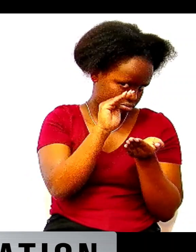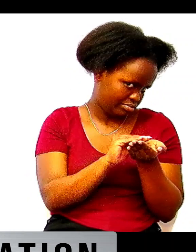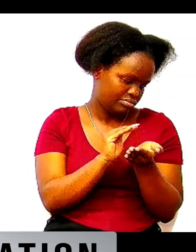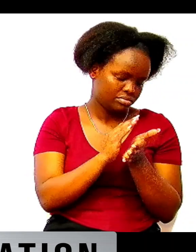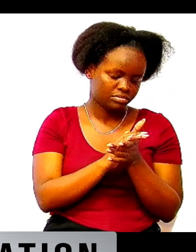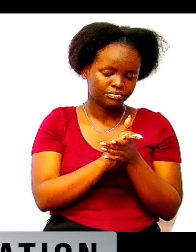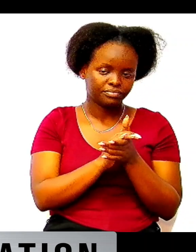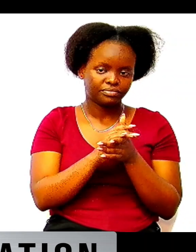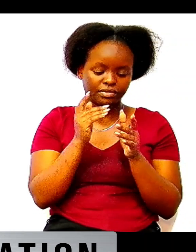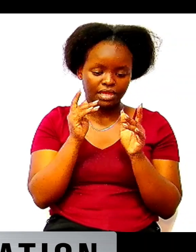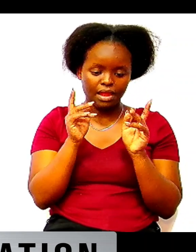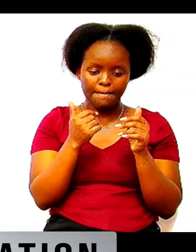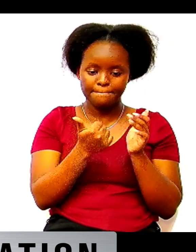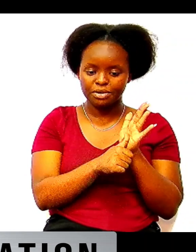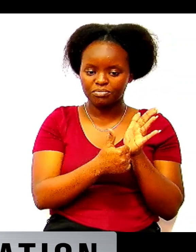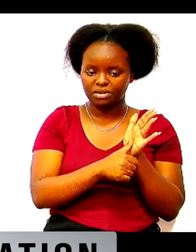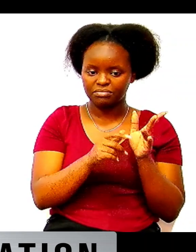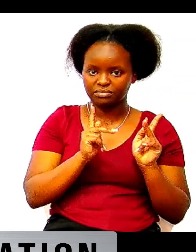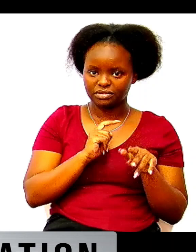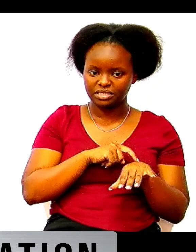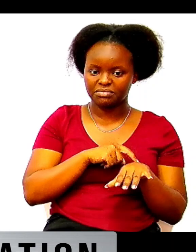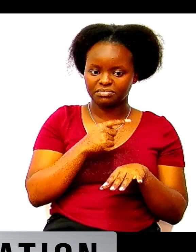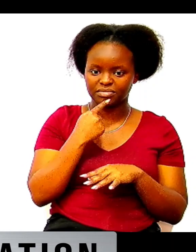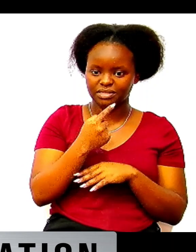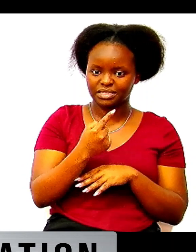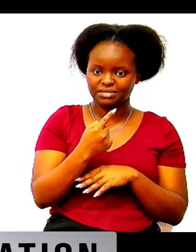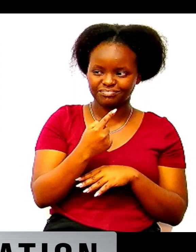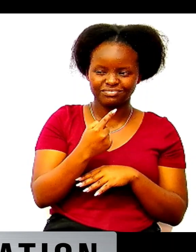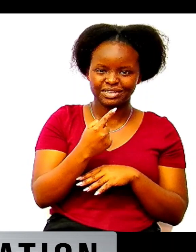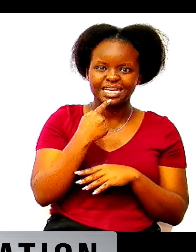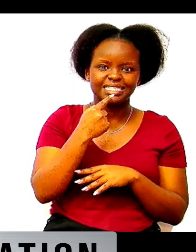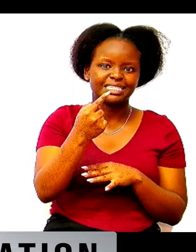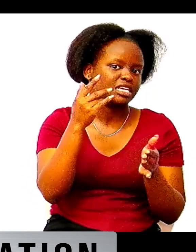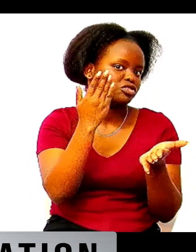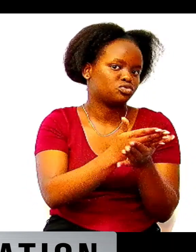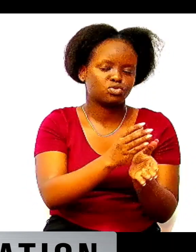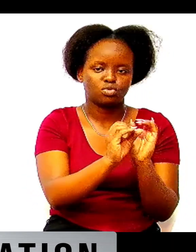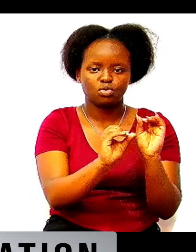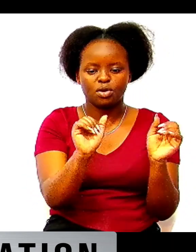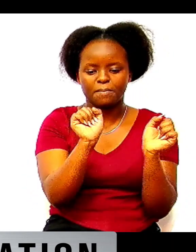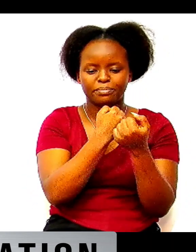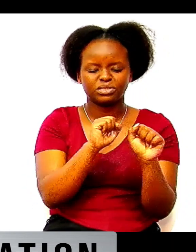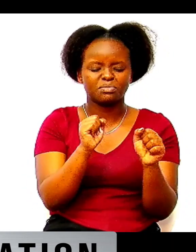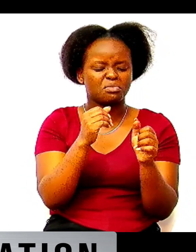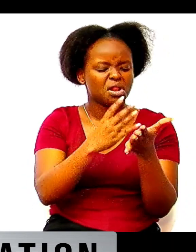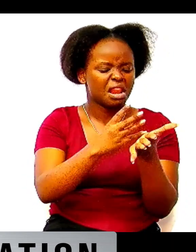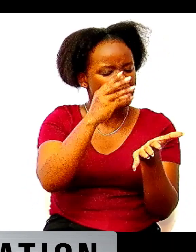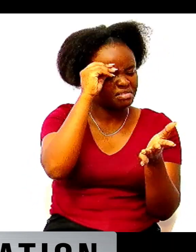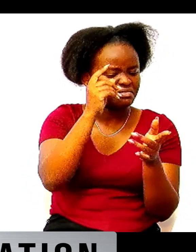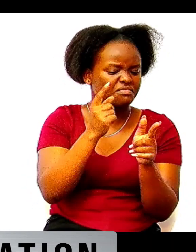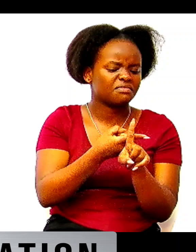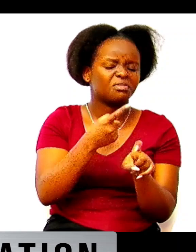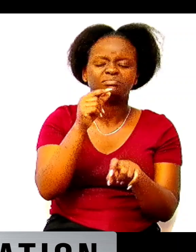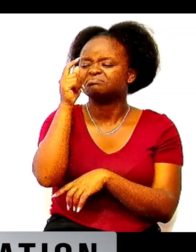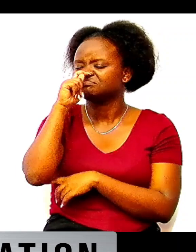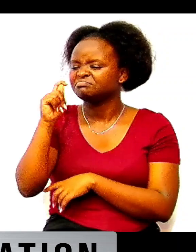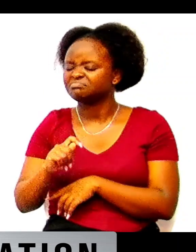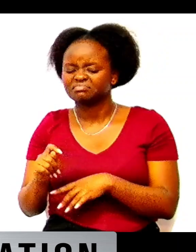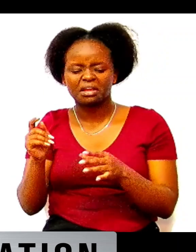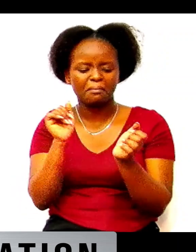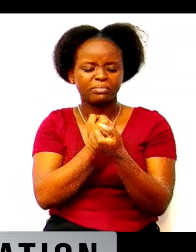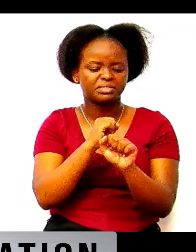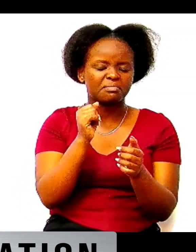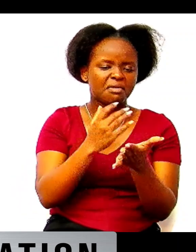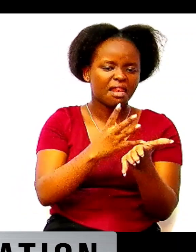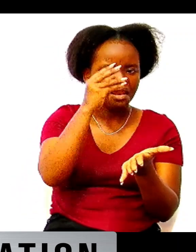somebody says something like that, you definitely are not saying the truth. You cannot say that we can't learn from Tanzania. You cannot say that we can't learn from Kenya.